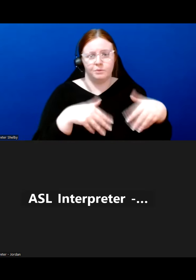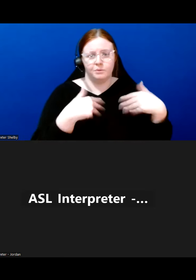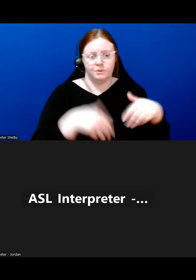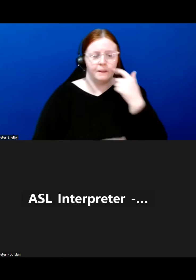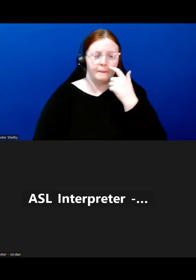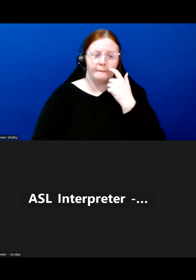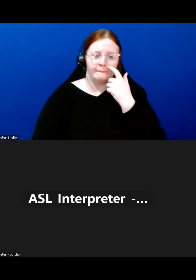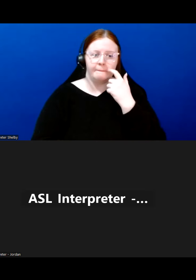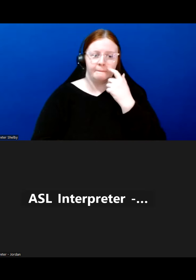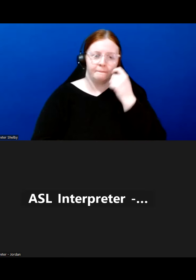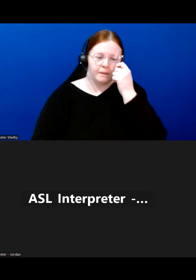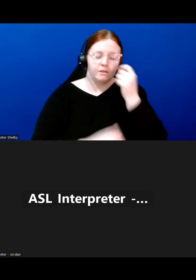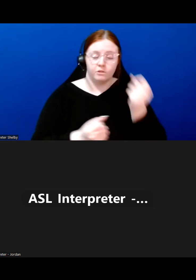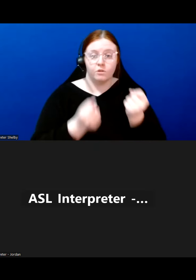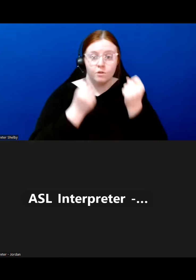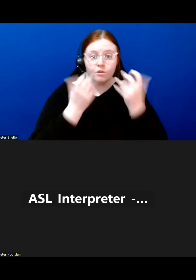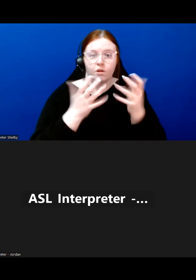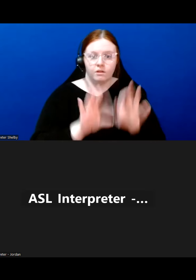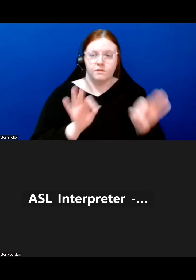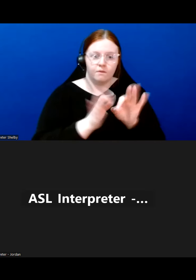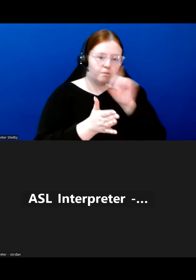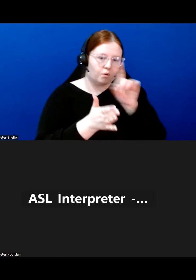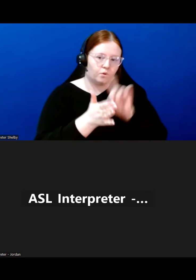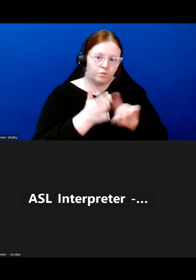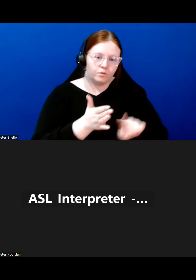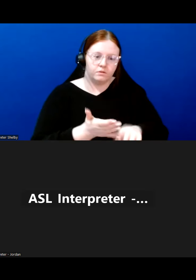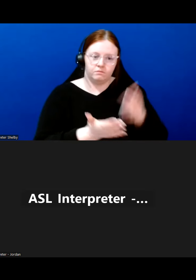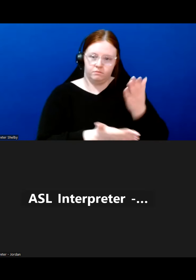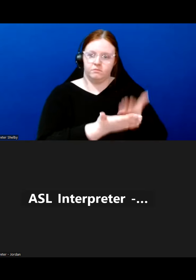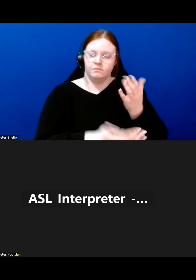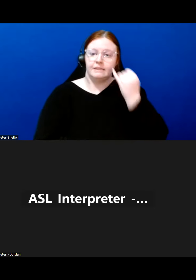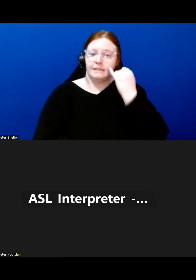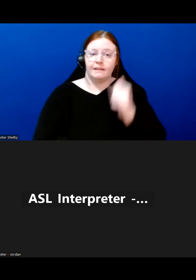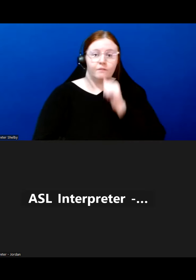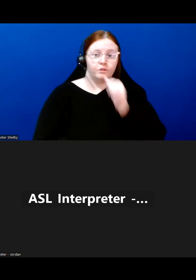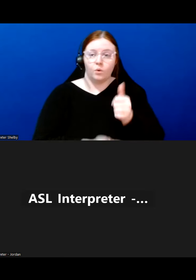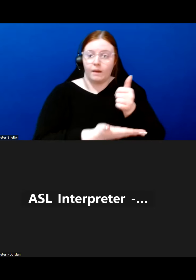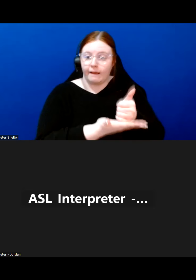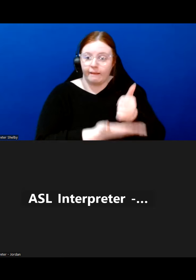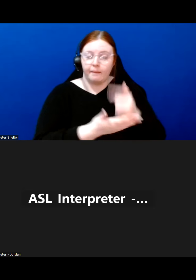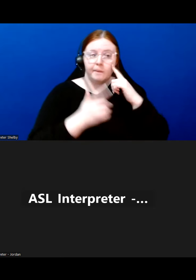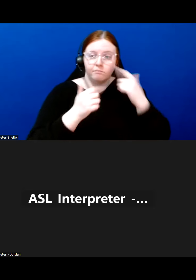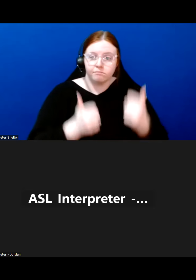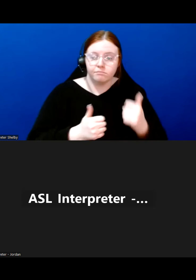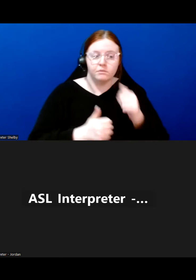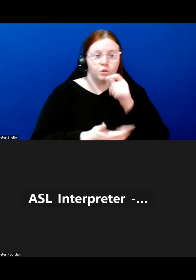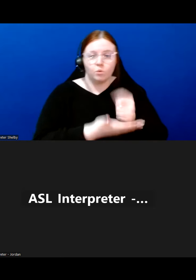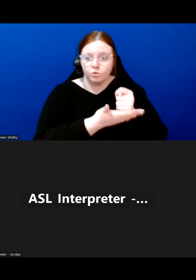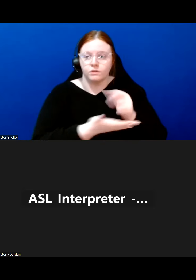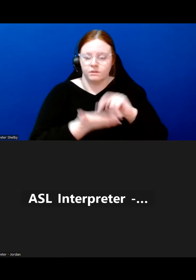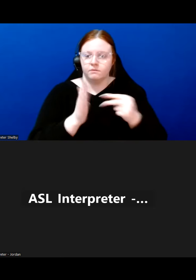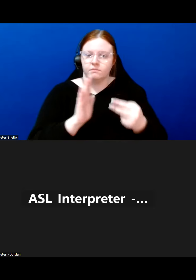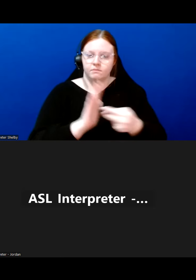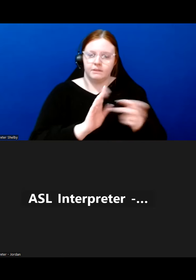of solid research that says that untreated hearing loss can give rise to a poorer quality of life. It can